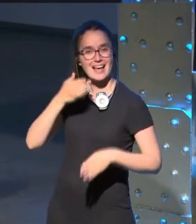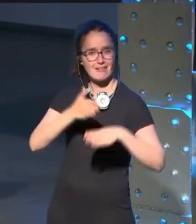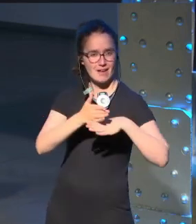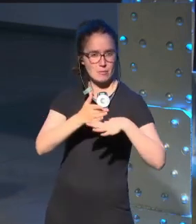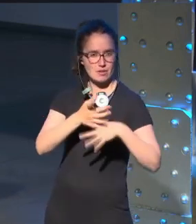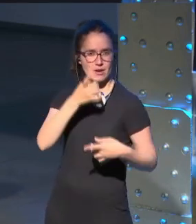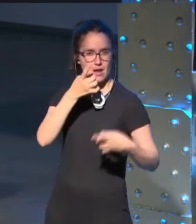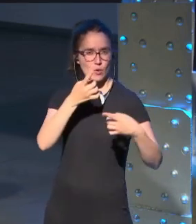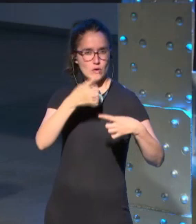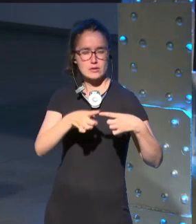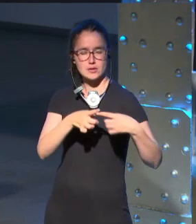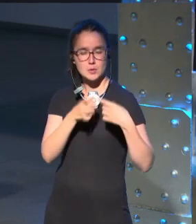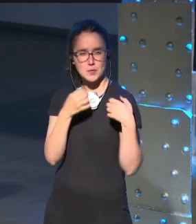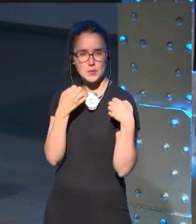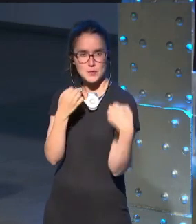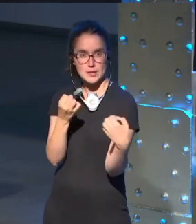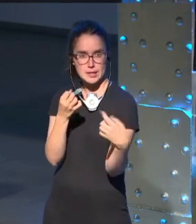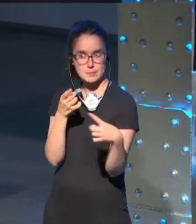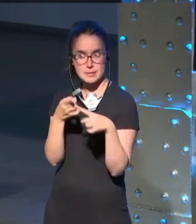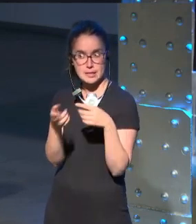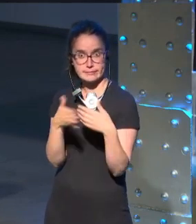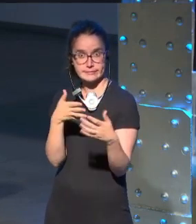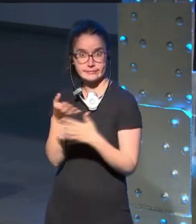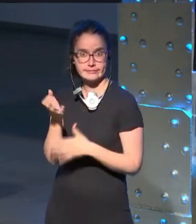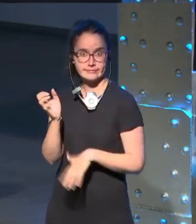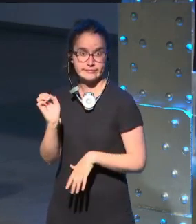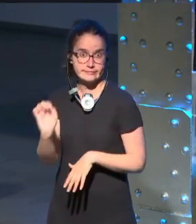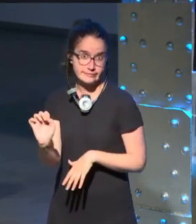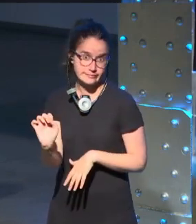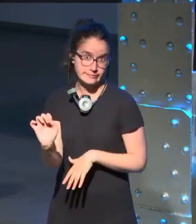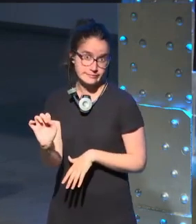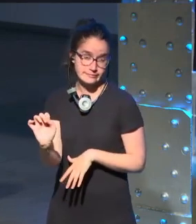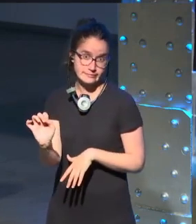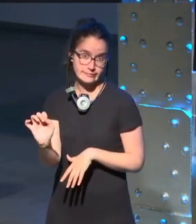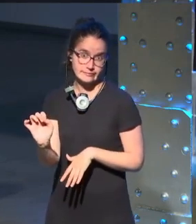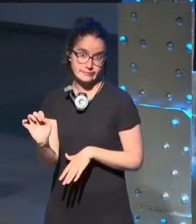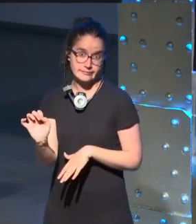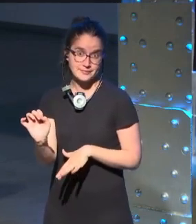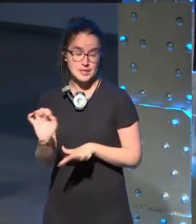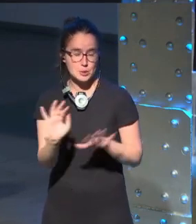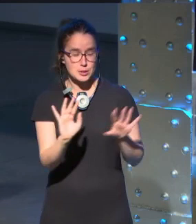Because you've got very powerful tools in your carpentry toolbox.